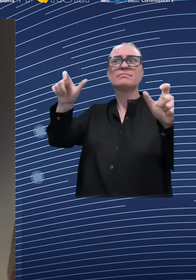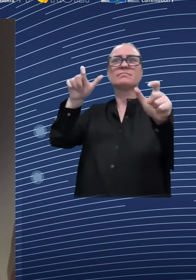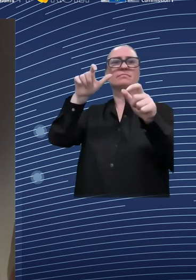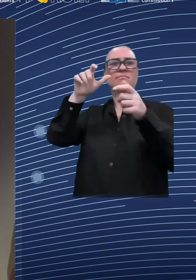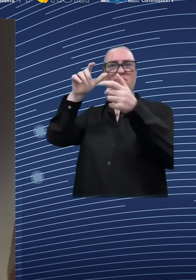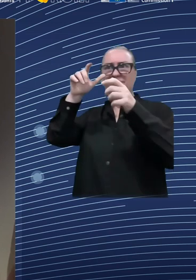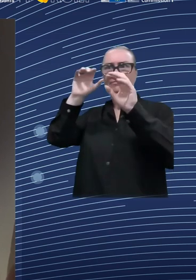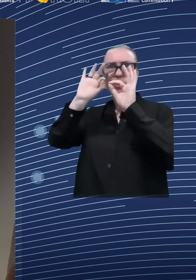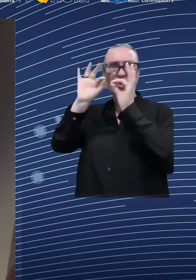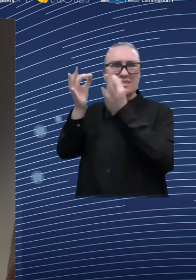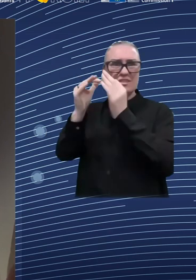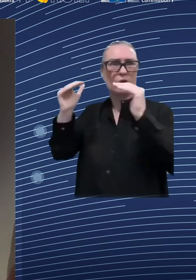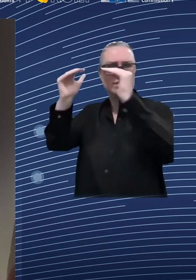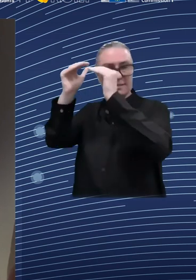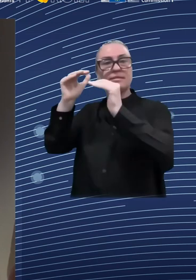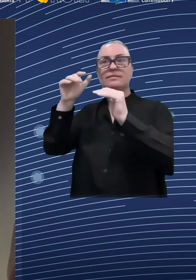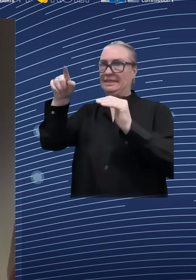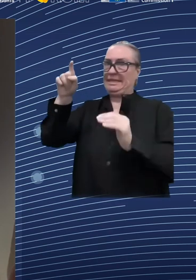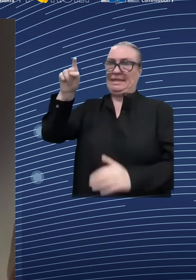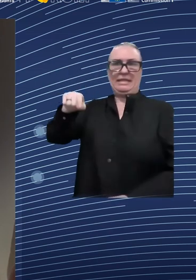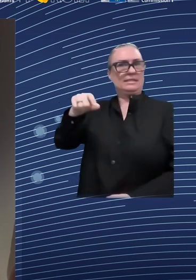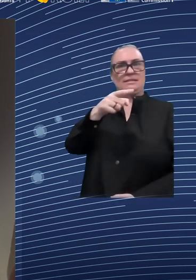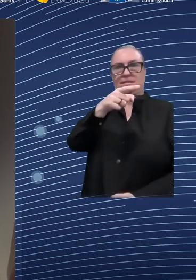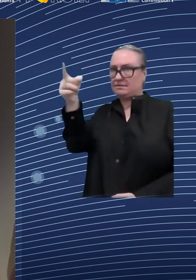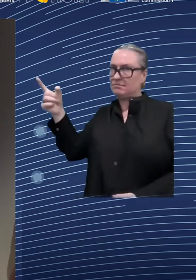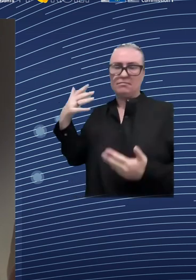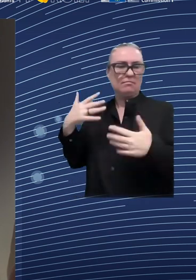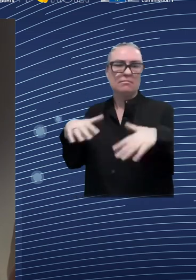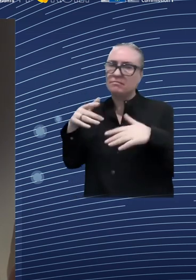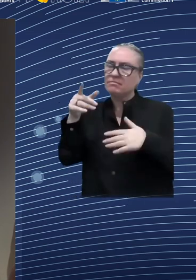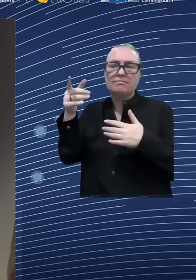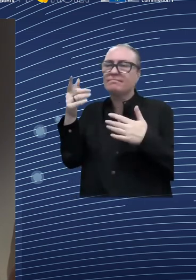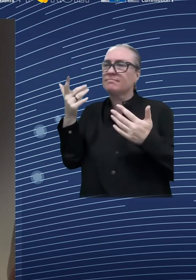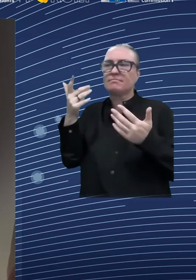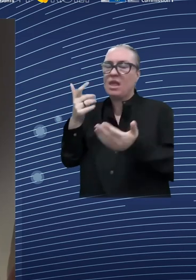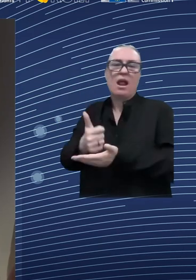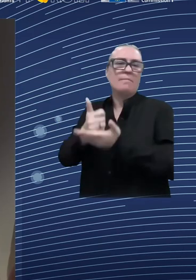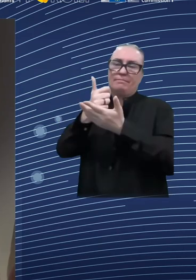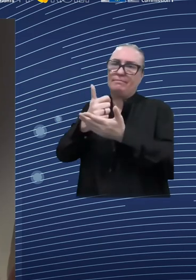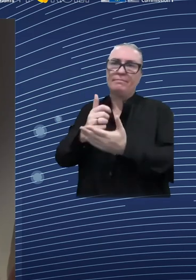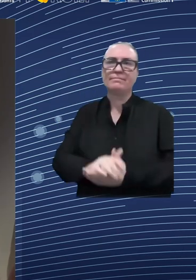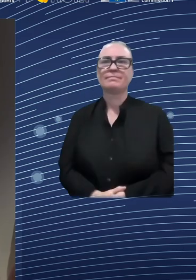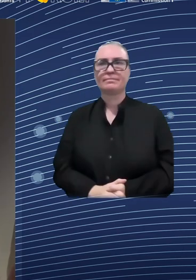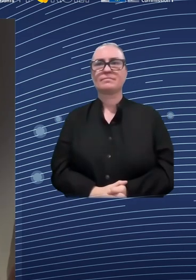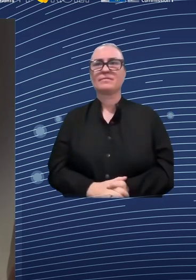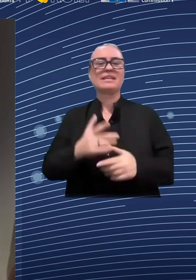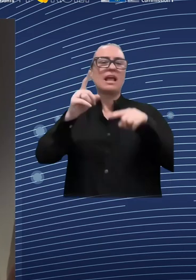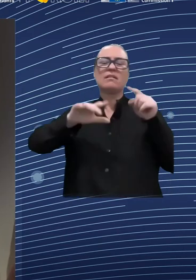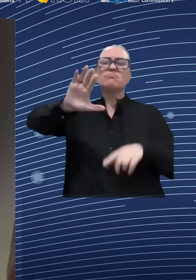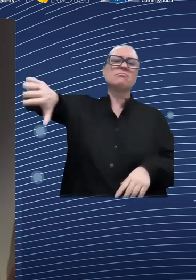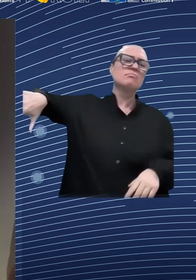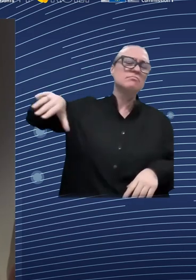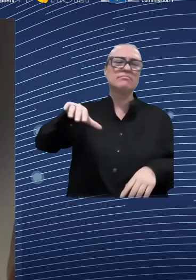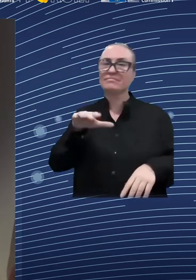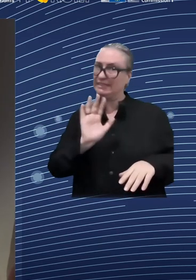done and what we are doing and how others can benefit from what is already done. It's still very, very important. And I